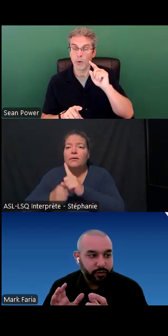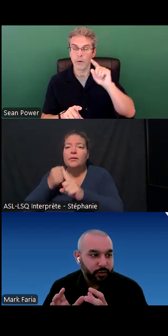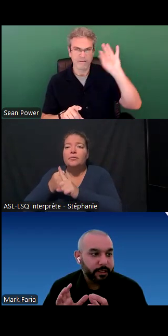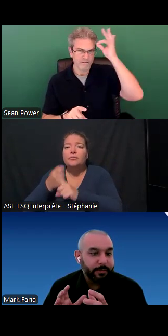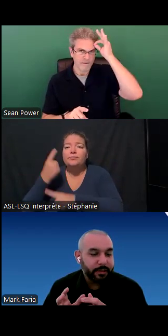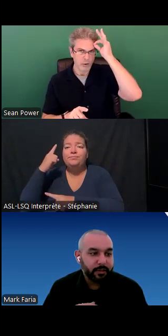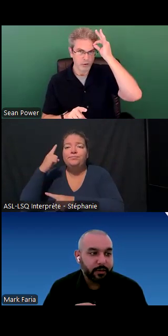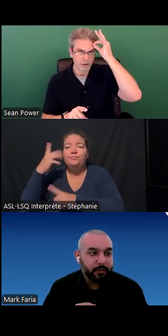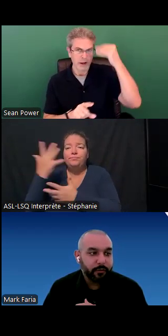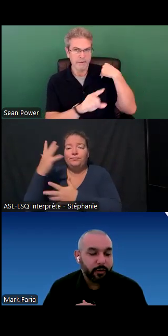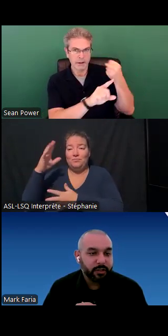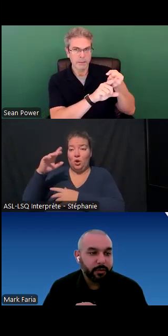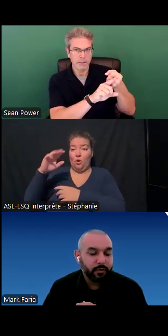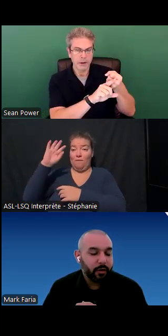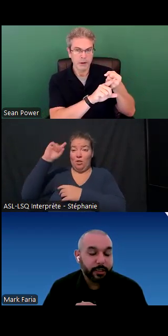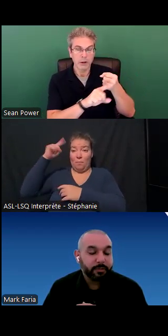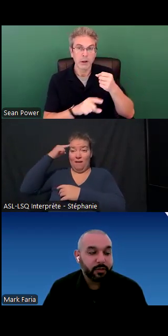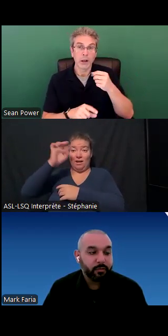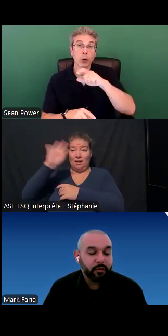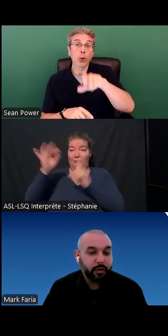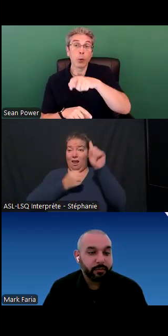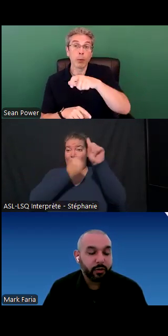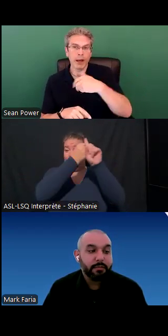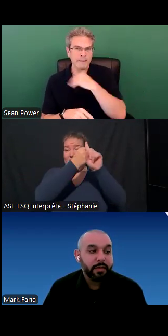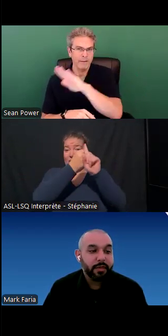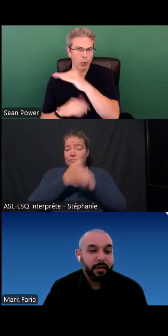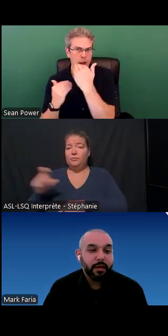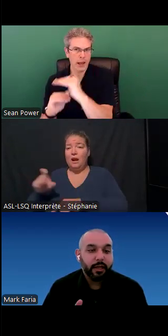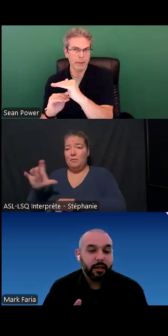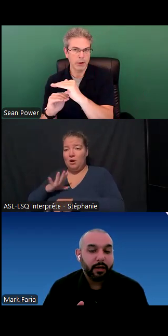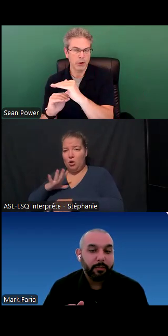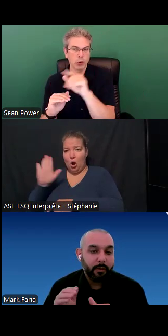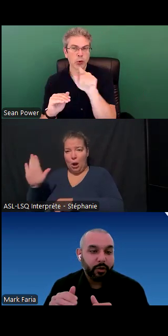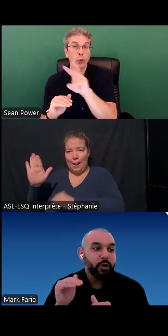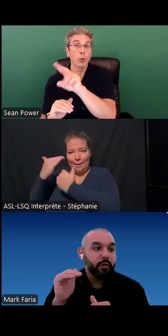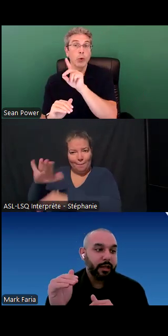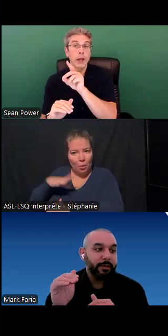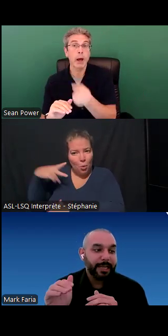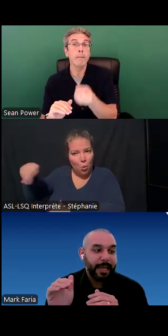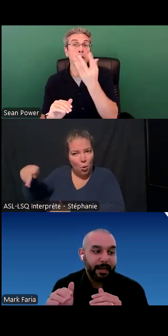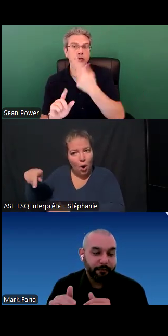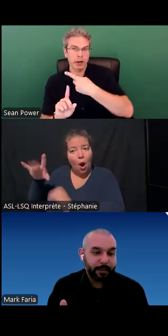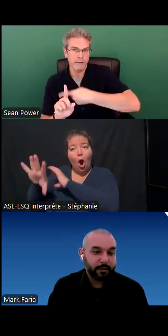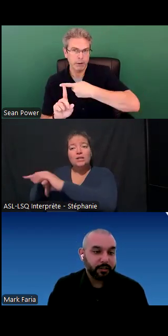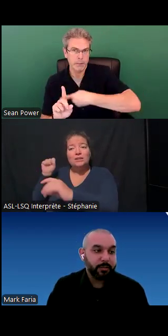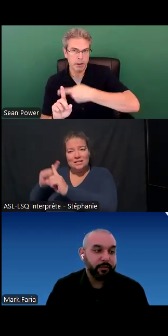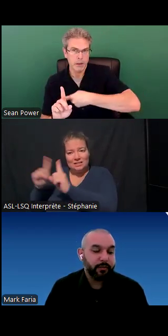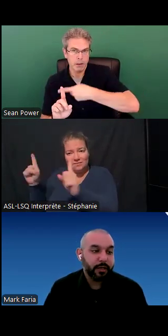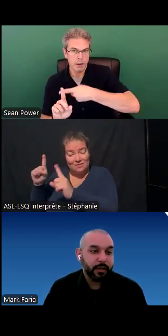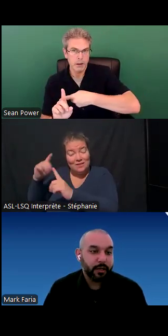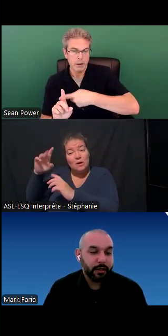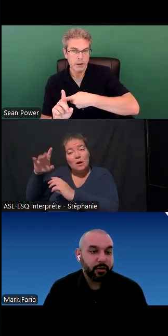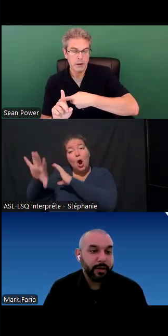there are certain limits for RDSP's withdrawals per month. And when you go over that limit, it can affect some